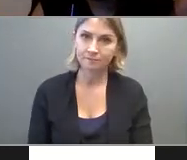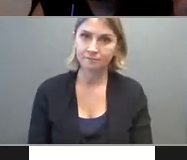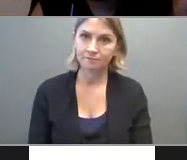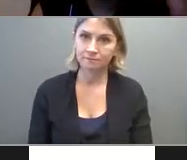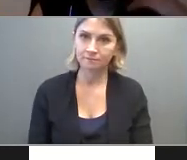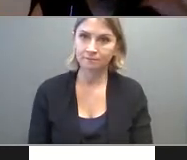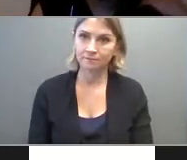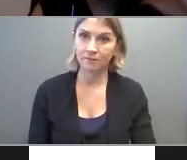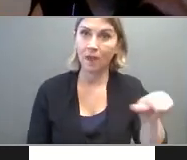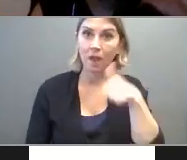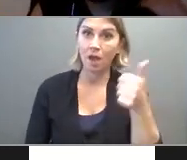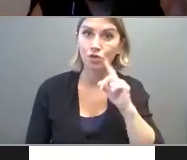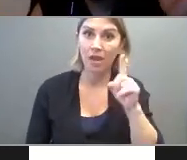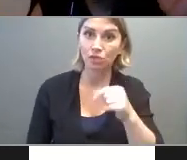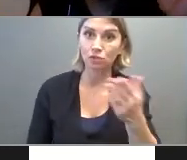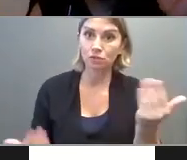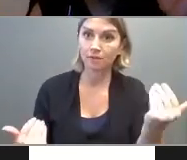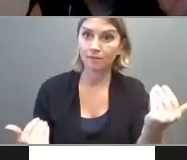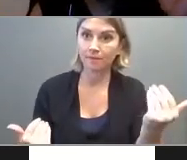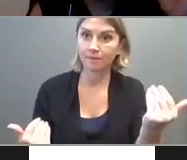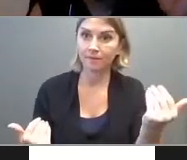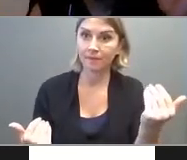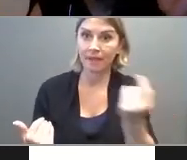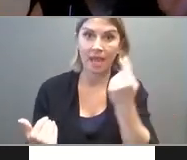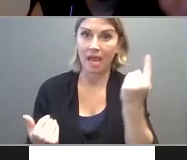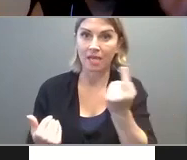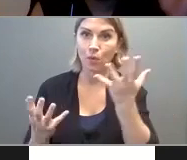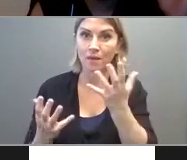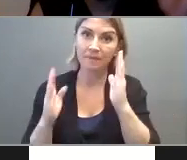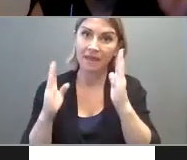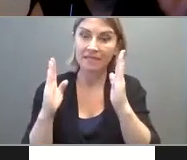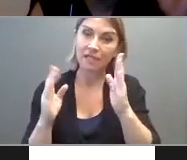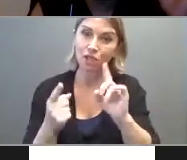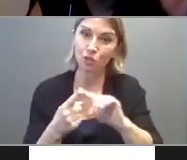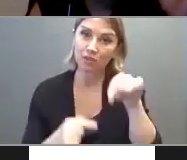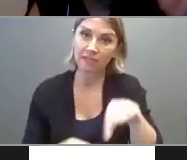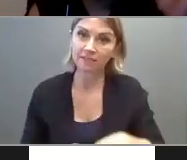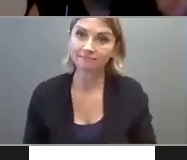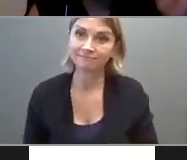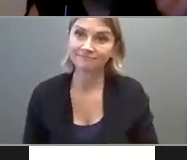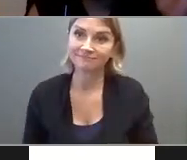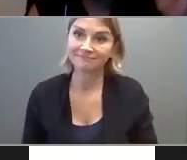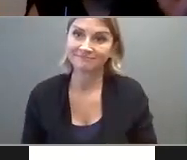Any other answers? Anybody else paying attention to this particular thing that's going